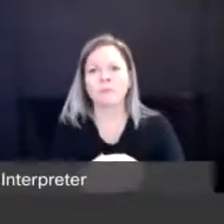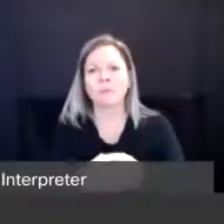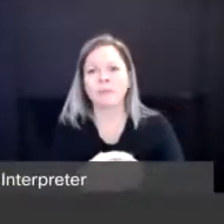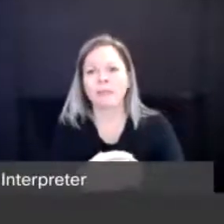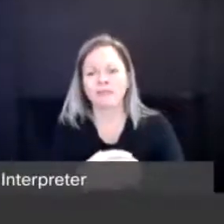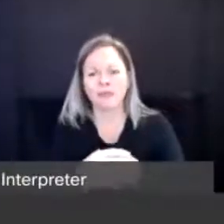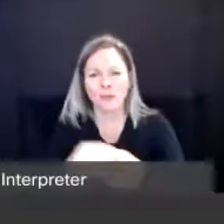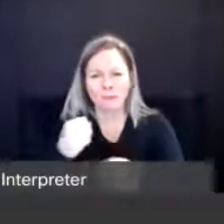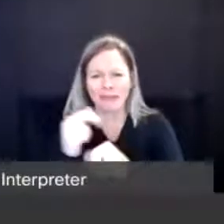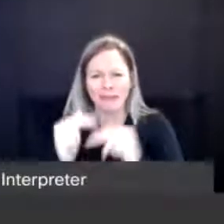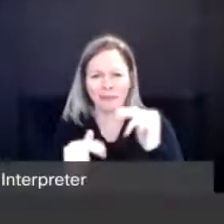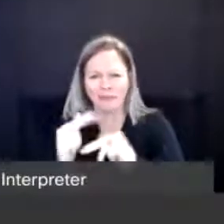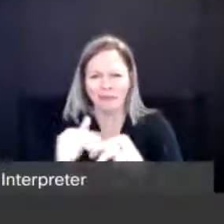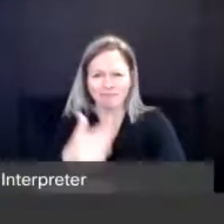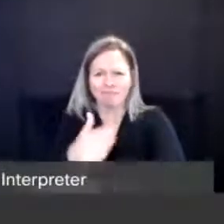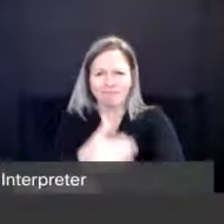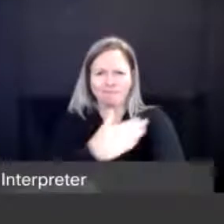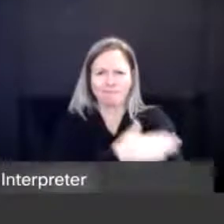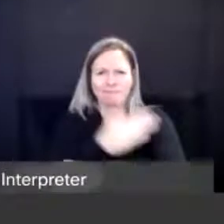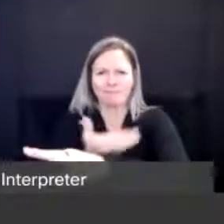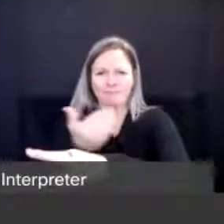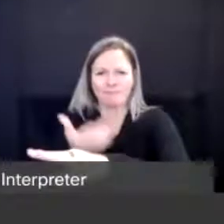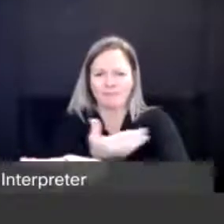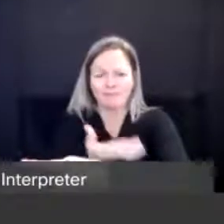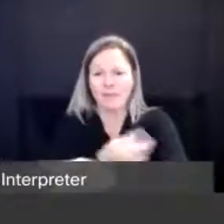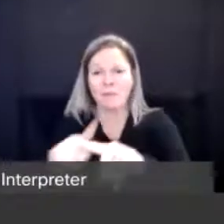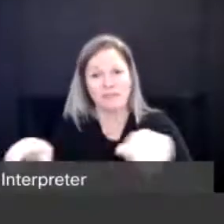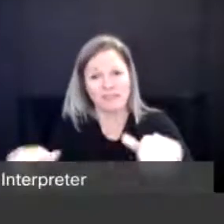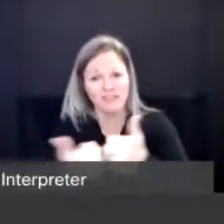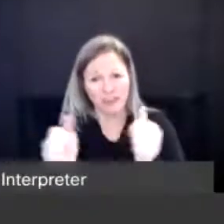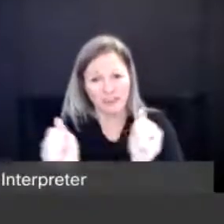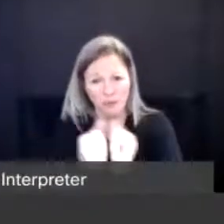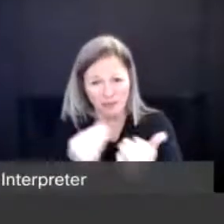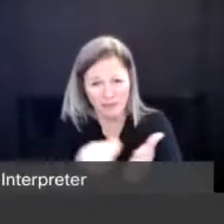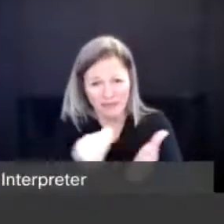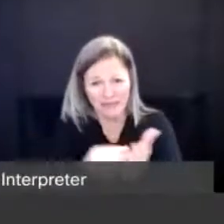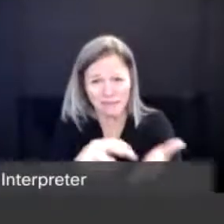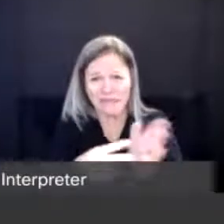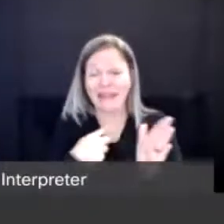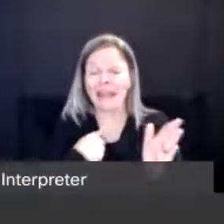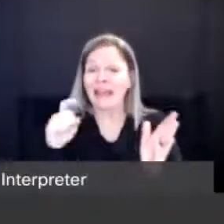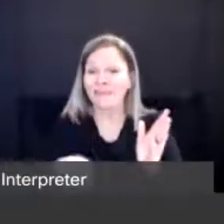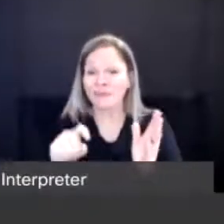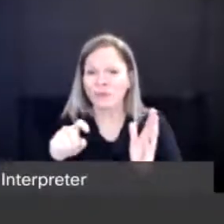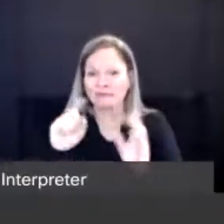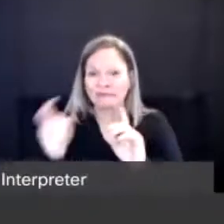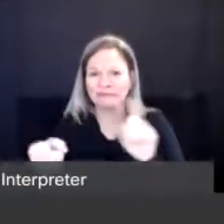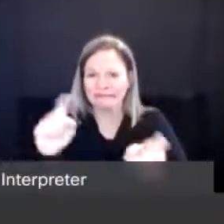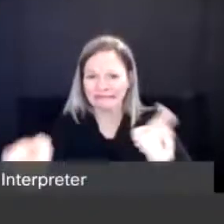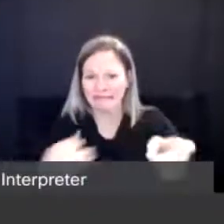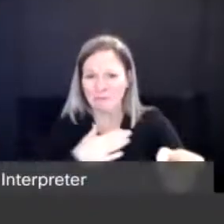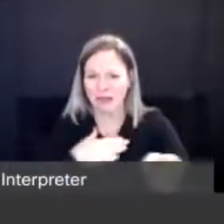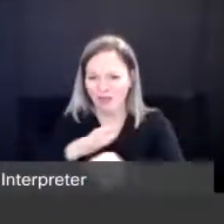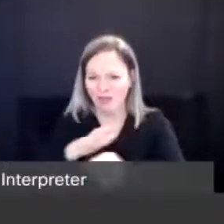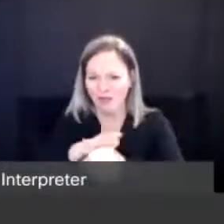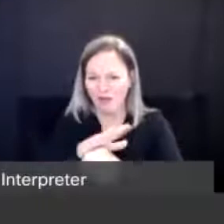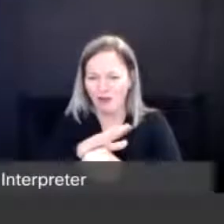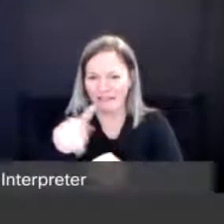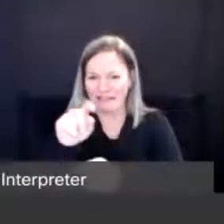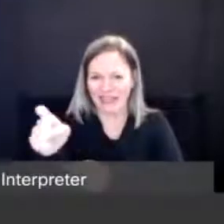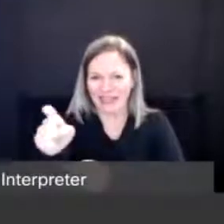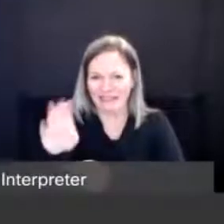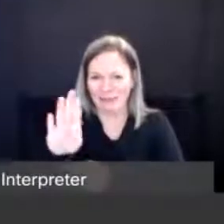the challenge with those dollars is I have to assess those all to my local tax base. And we